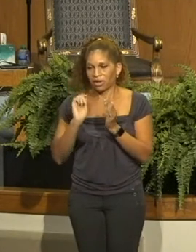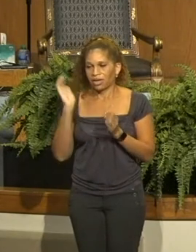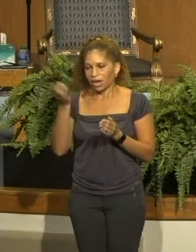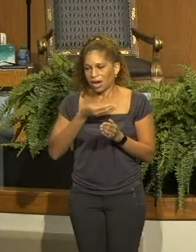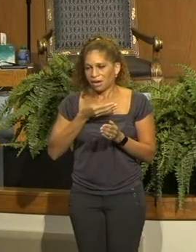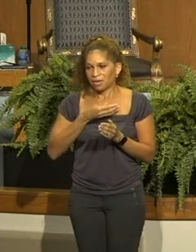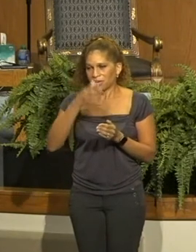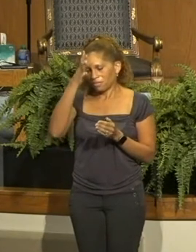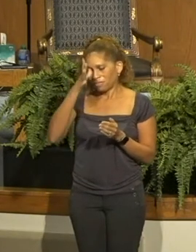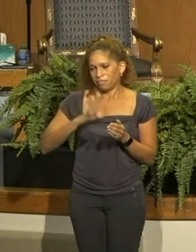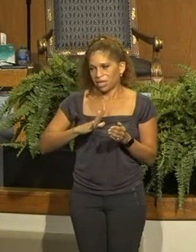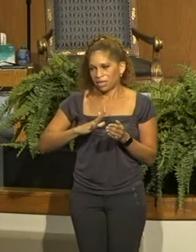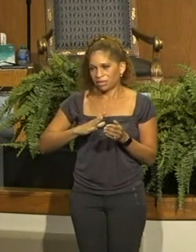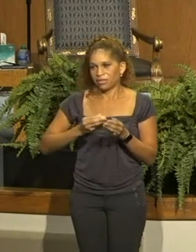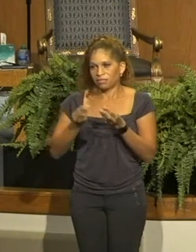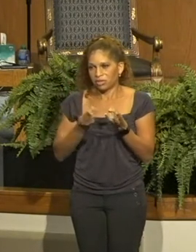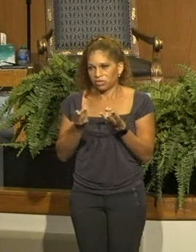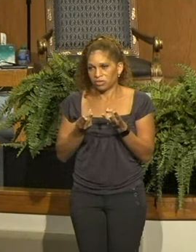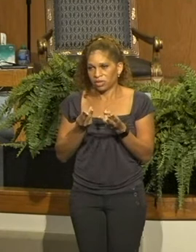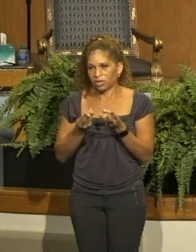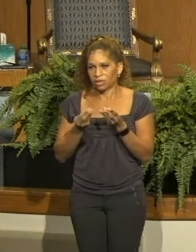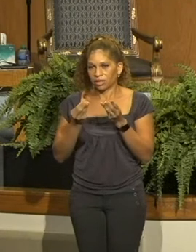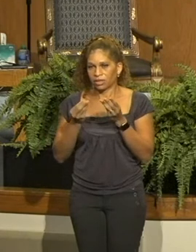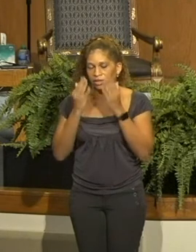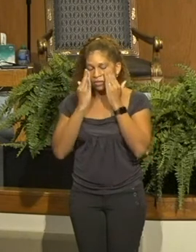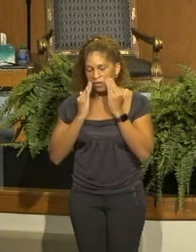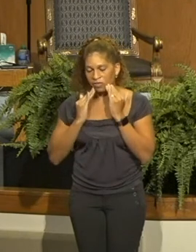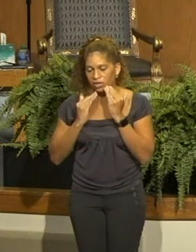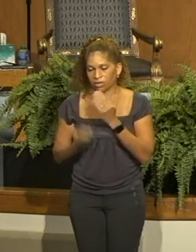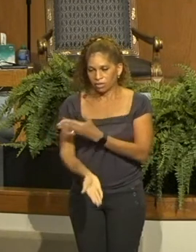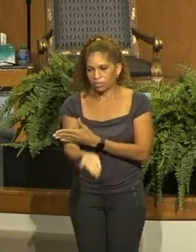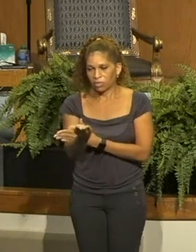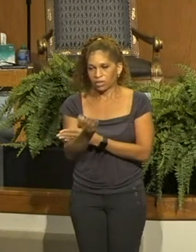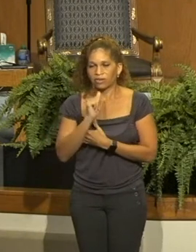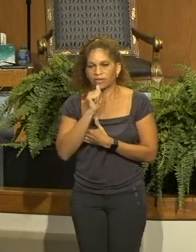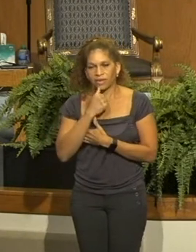morning. We are a church, and